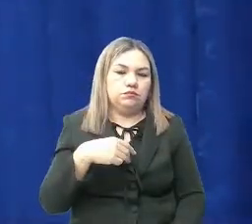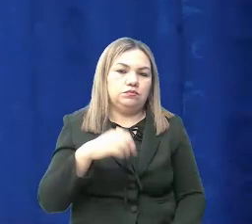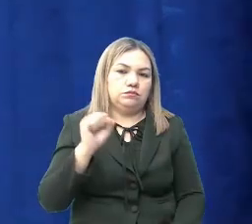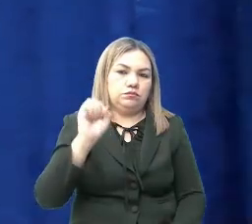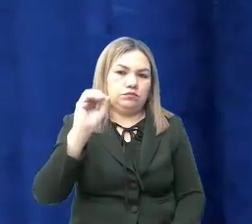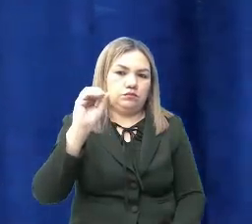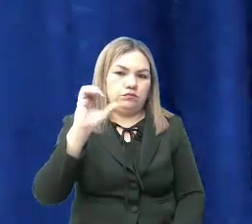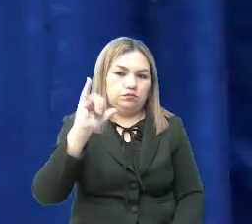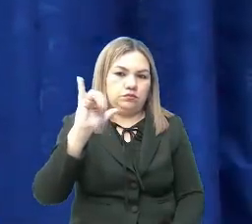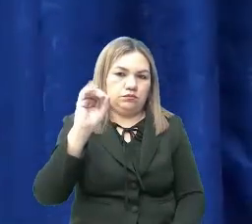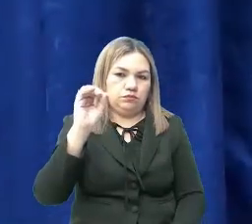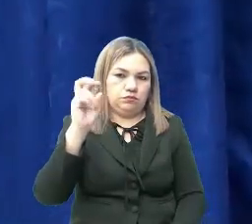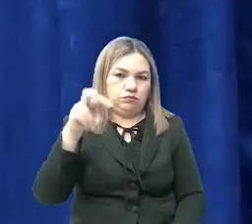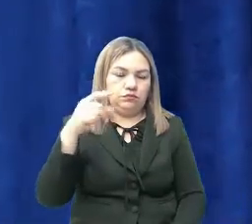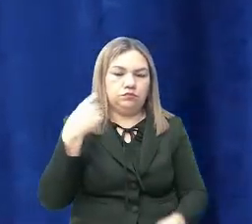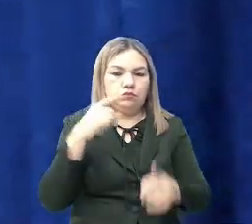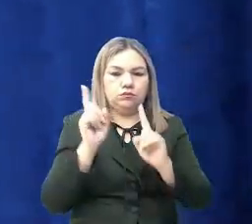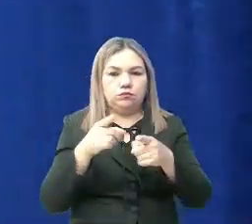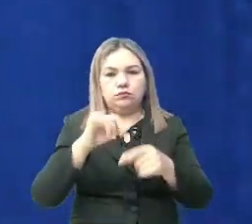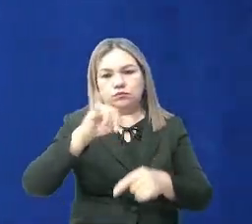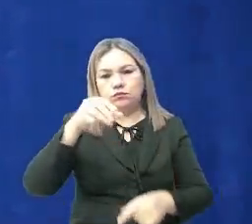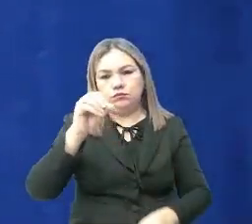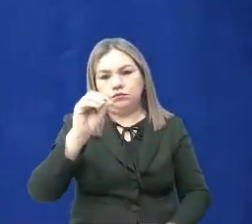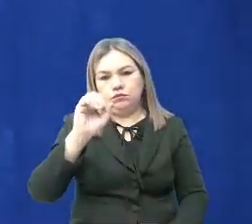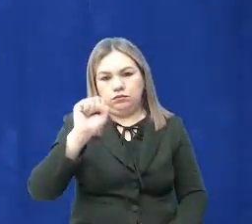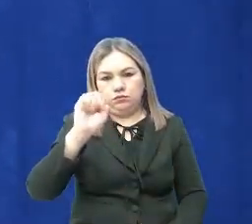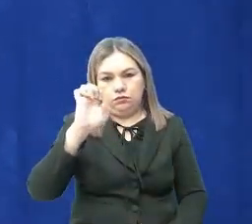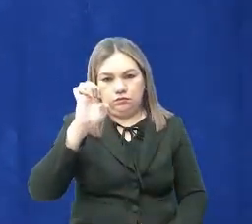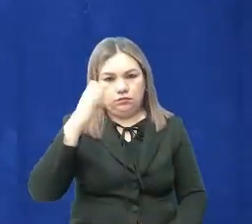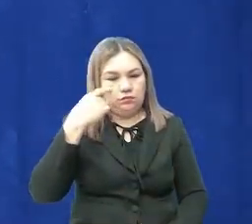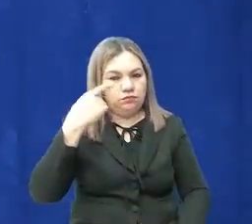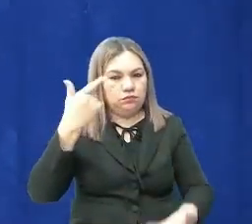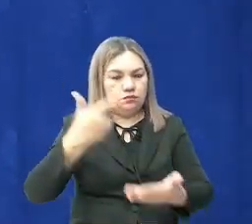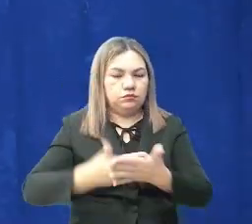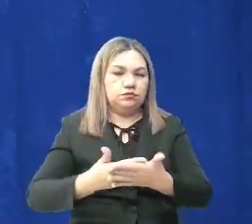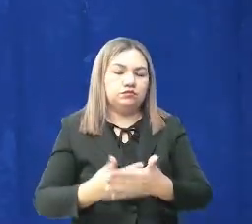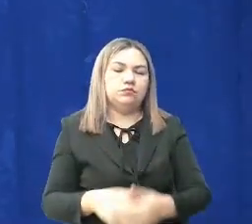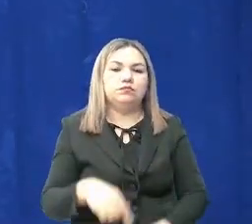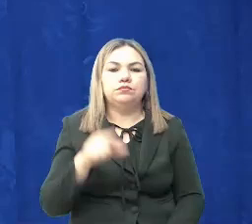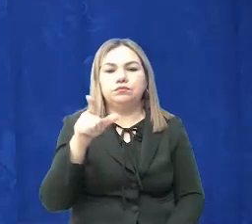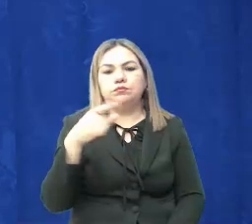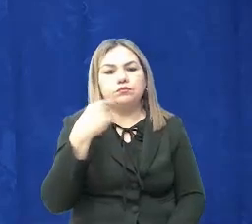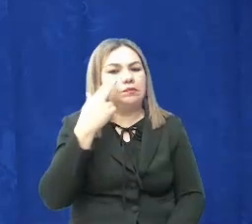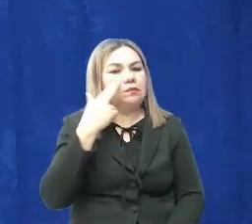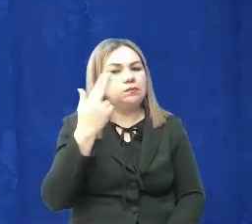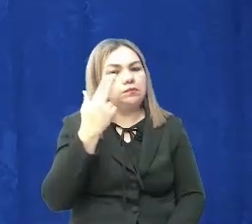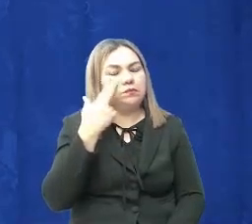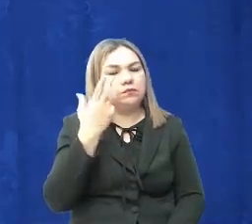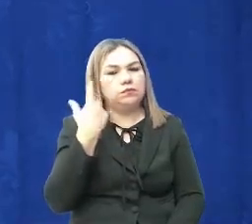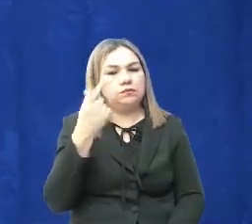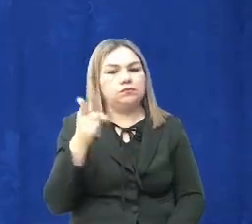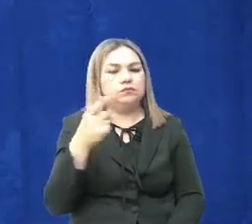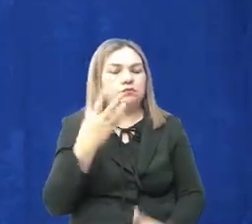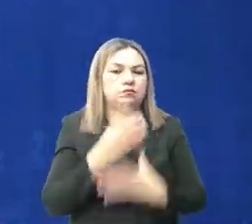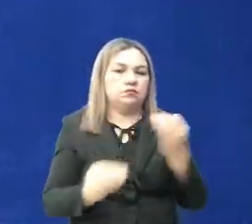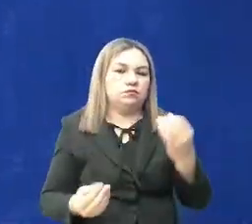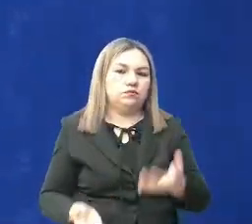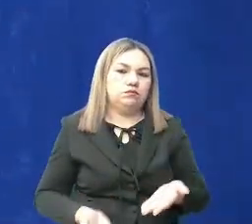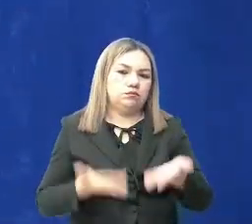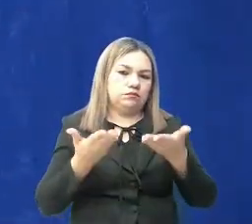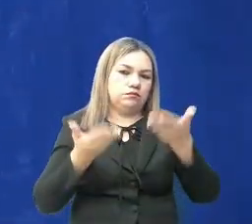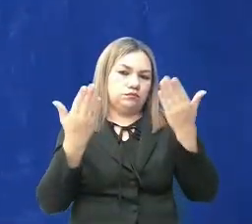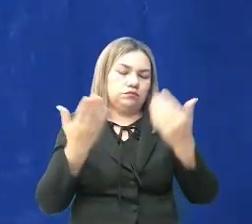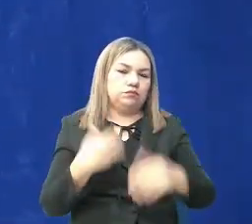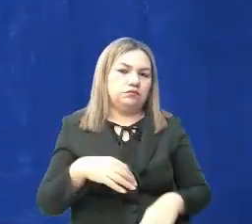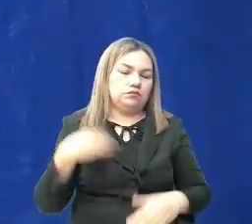to remove. But it's going to be like Joshua that will have a revelation there during your test